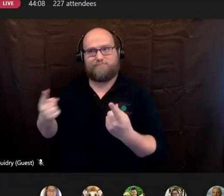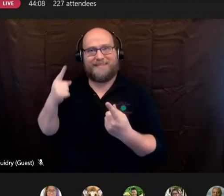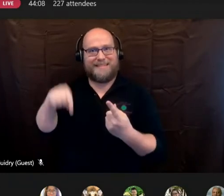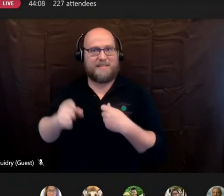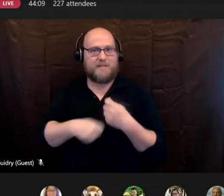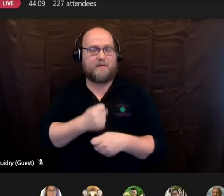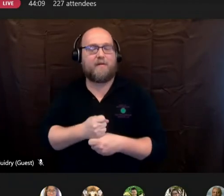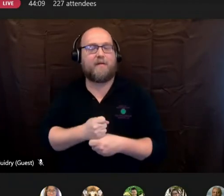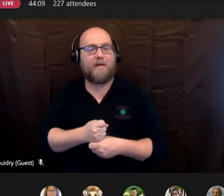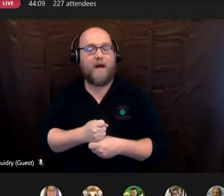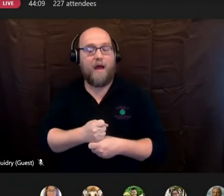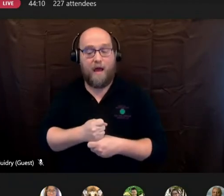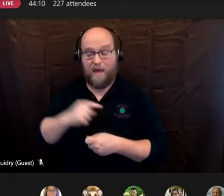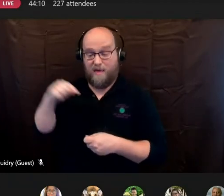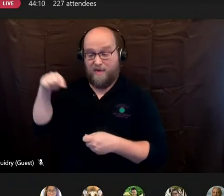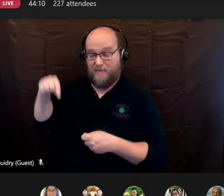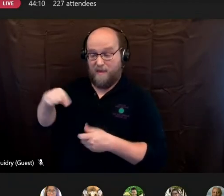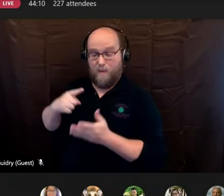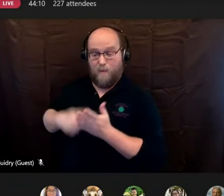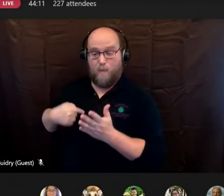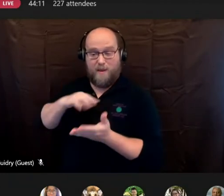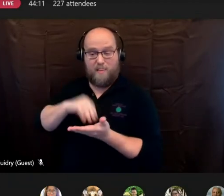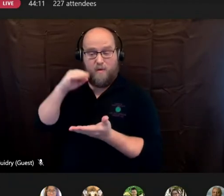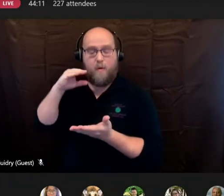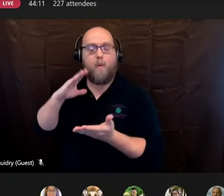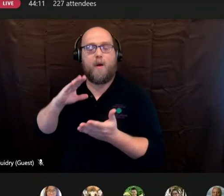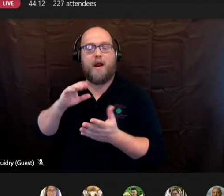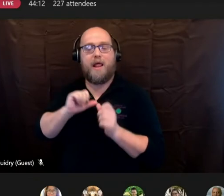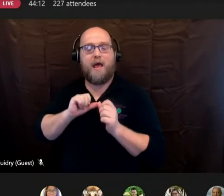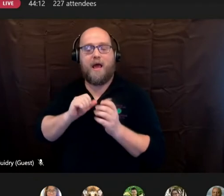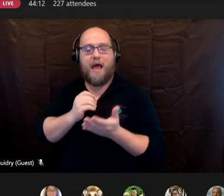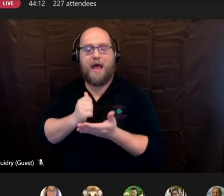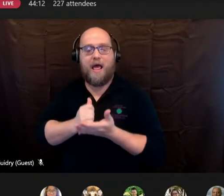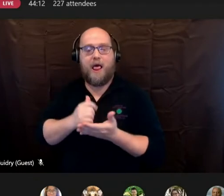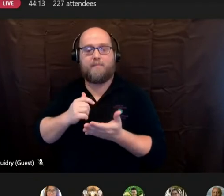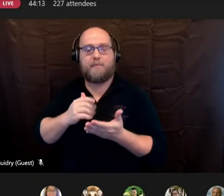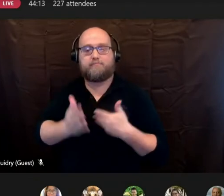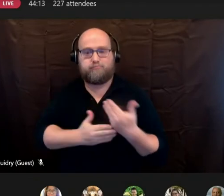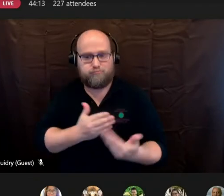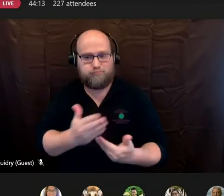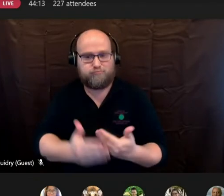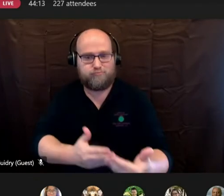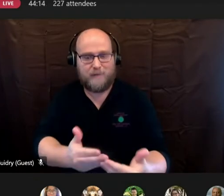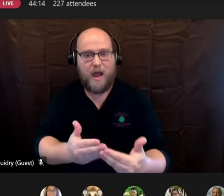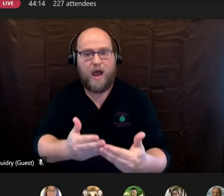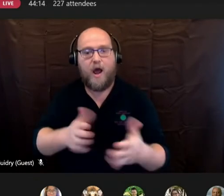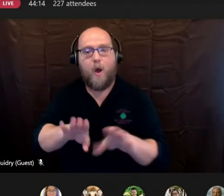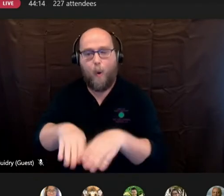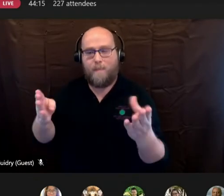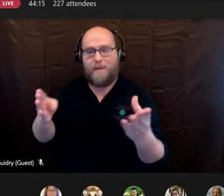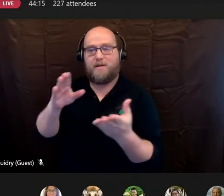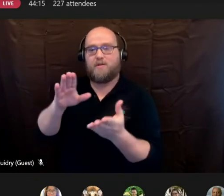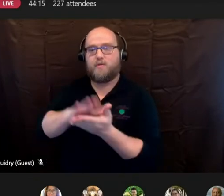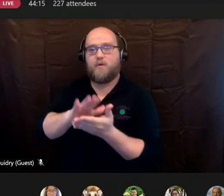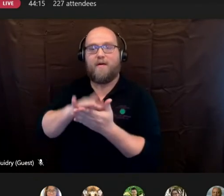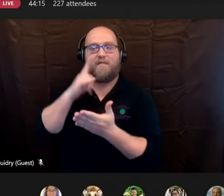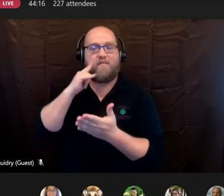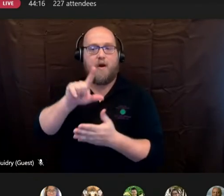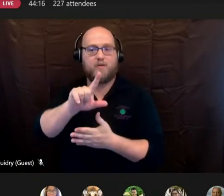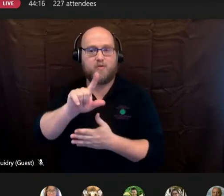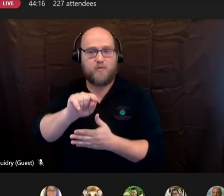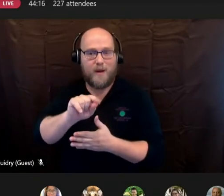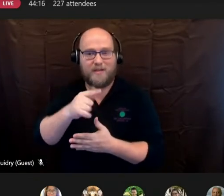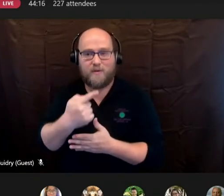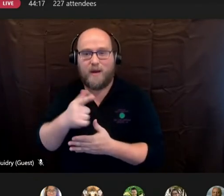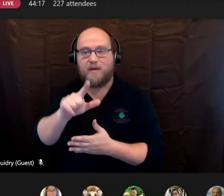going to help propel us forward to reopening schools for the 21-22 school year. We've learned a lot about